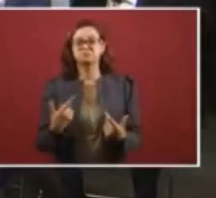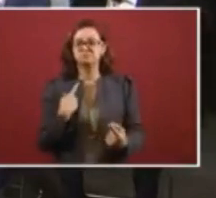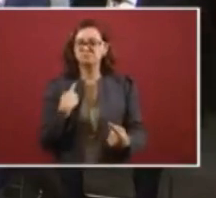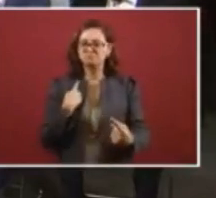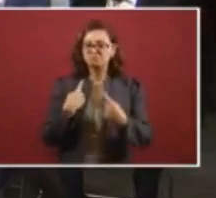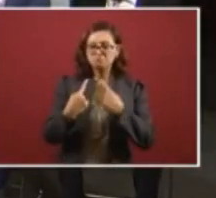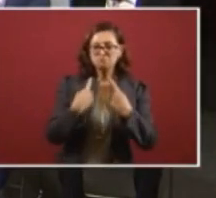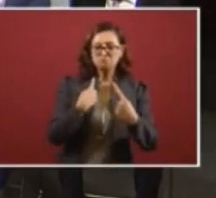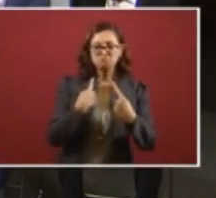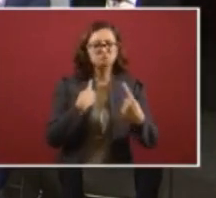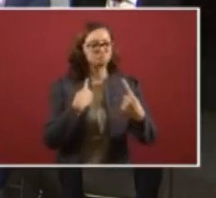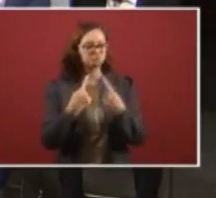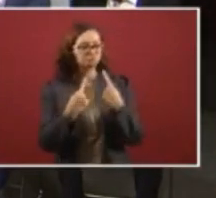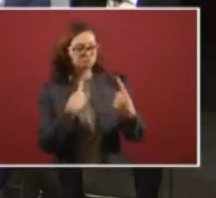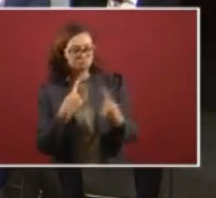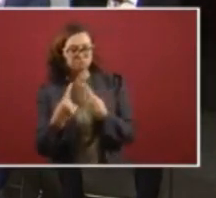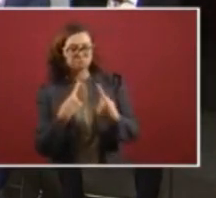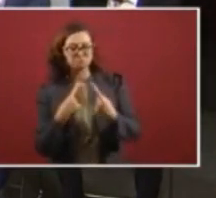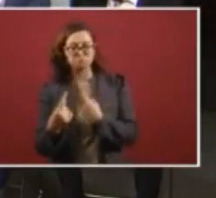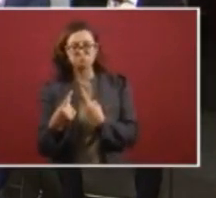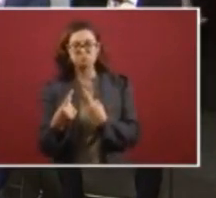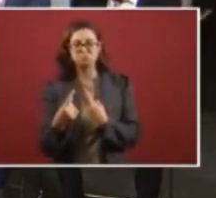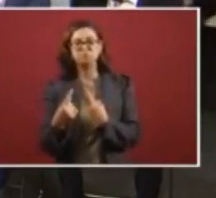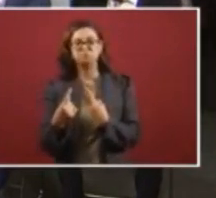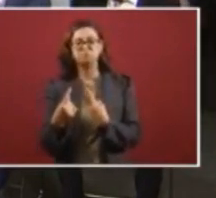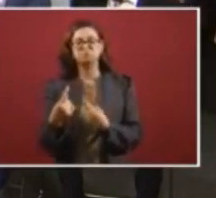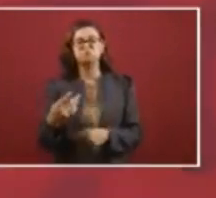that via dialogue